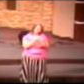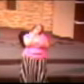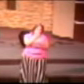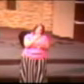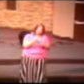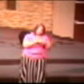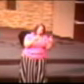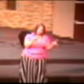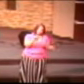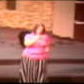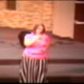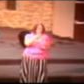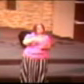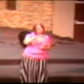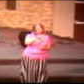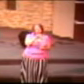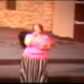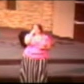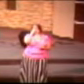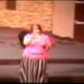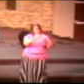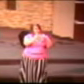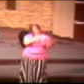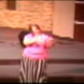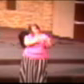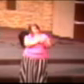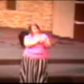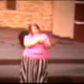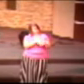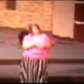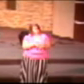but it is a guilt trip for some of you that don't think class is important.